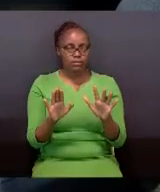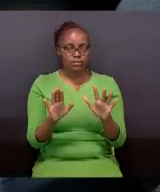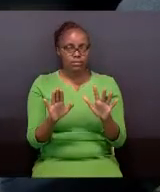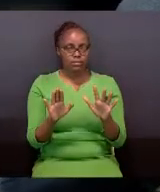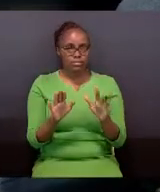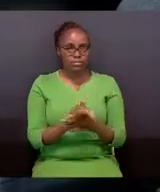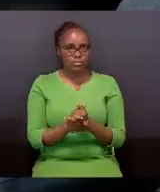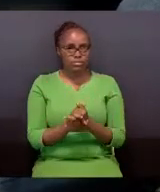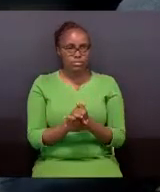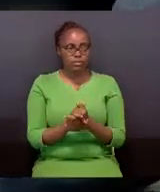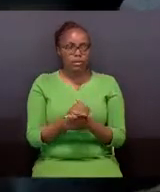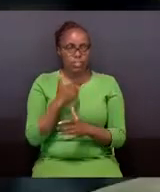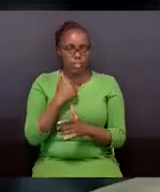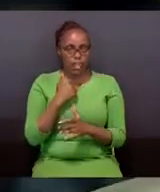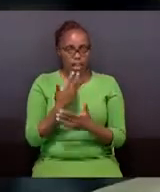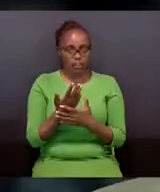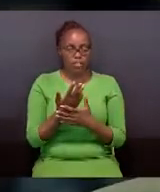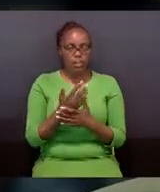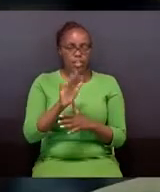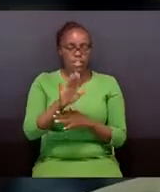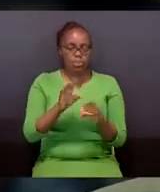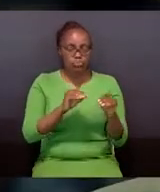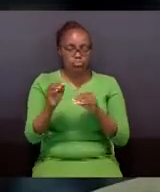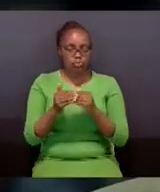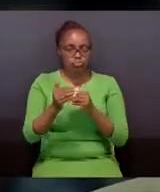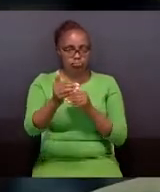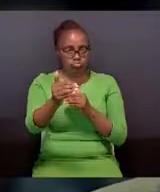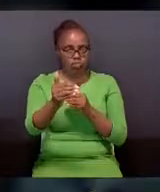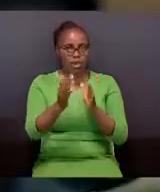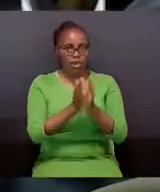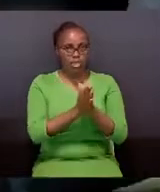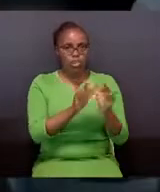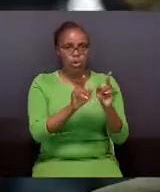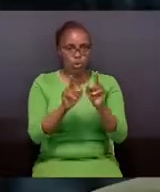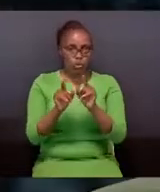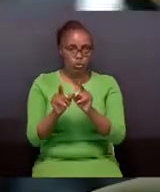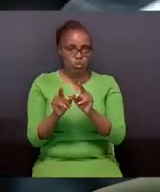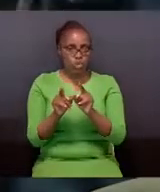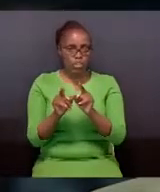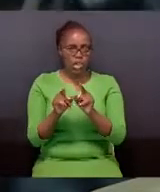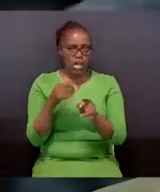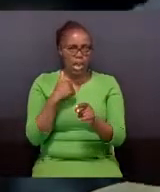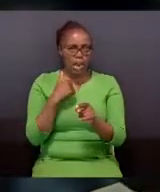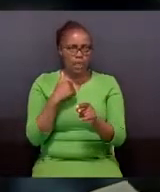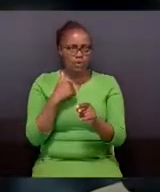It's how do you step forward and not wait